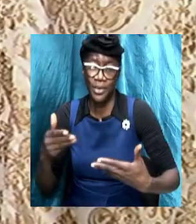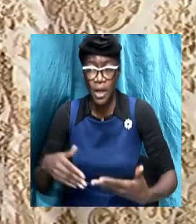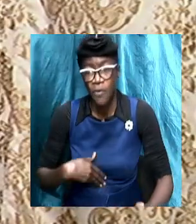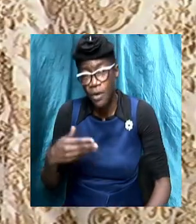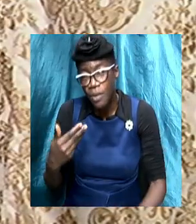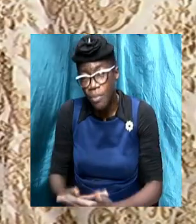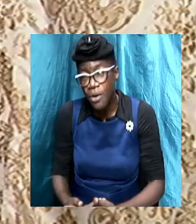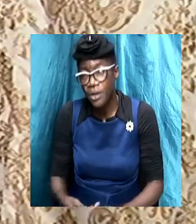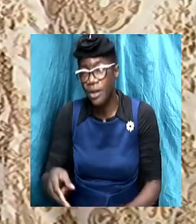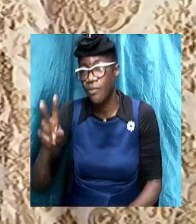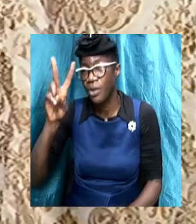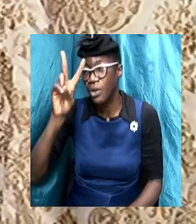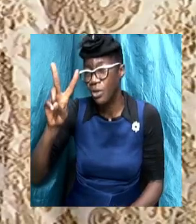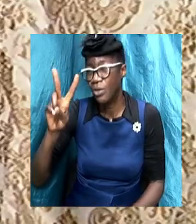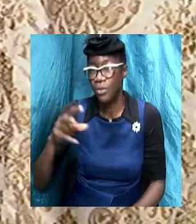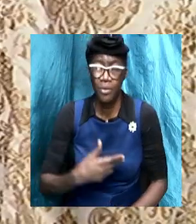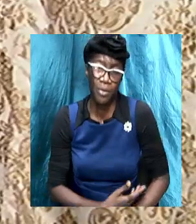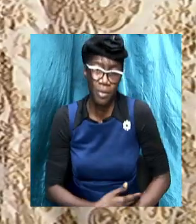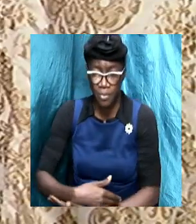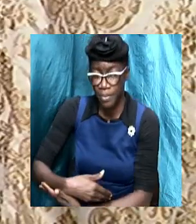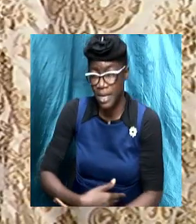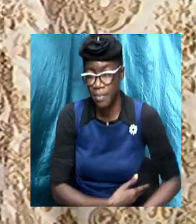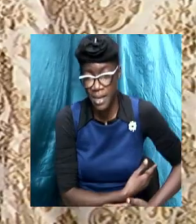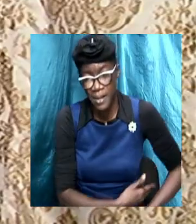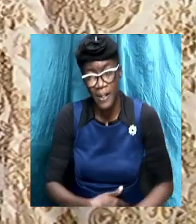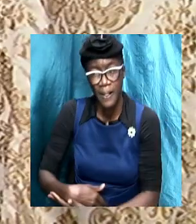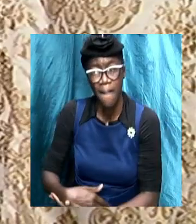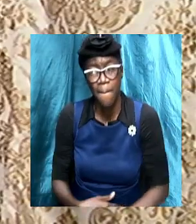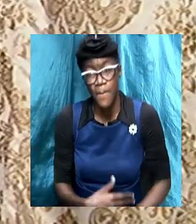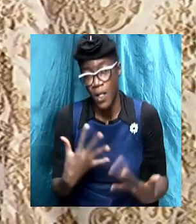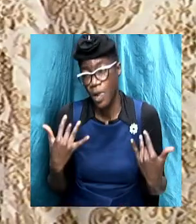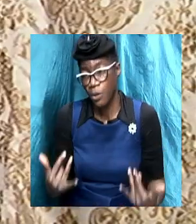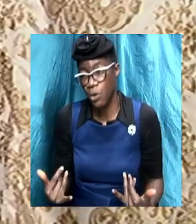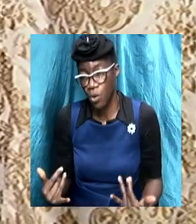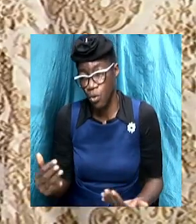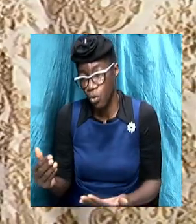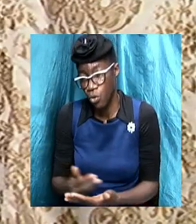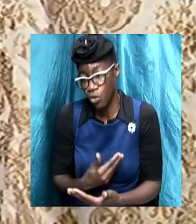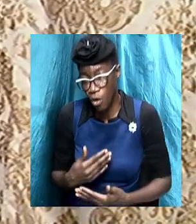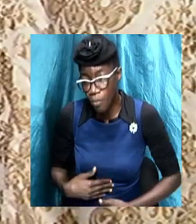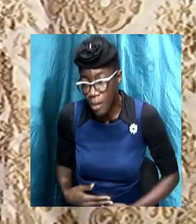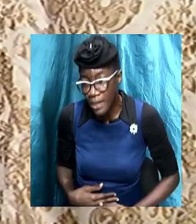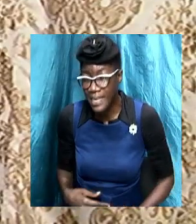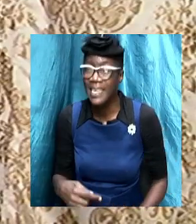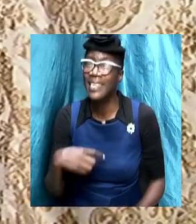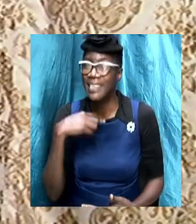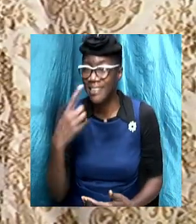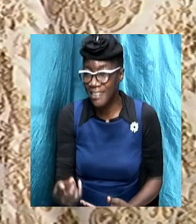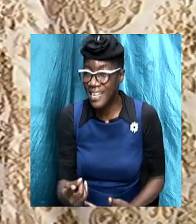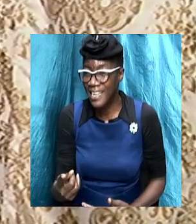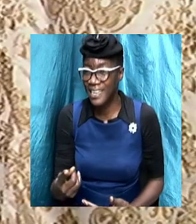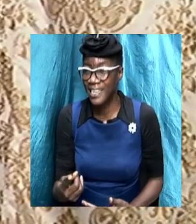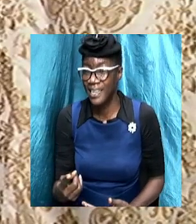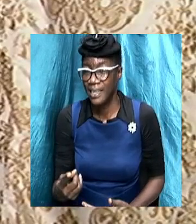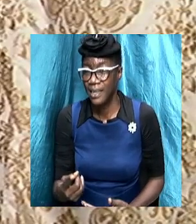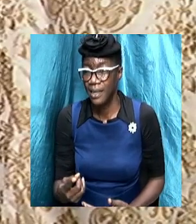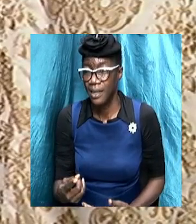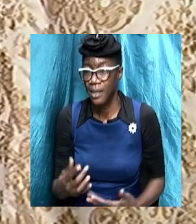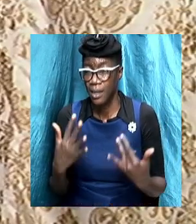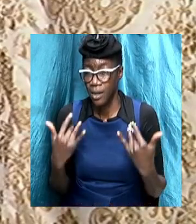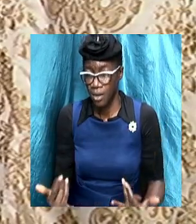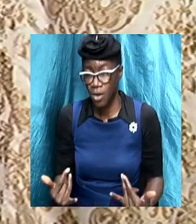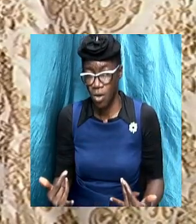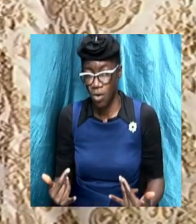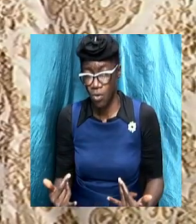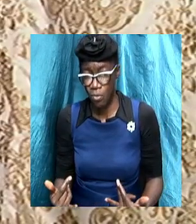twin sons. And this was announced by CNN. Now, somebody commented on it, and the person was saying, how